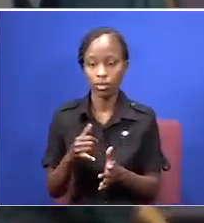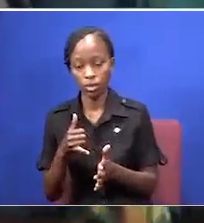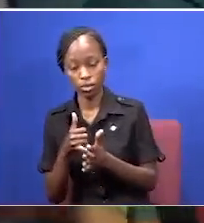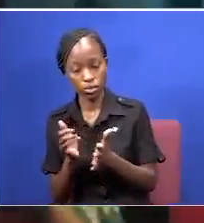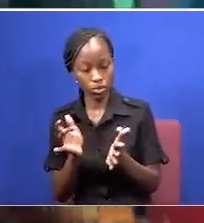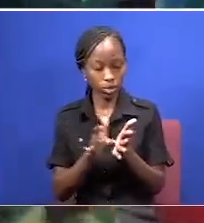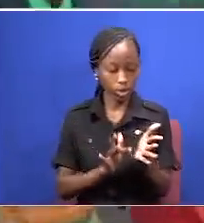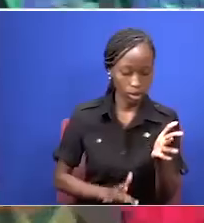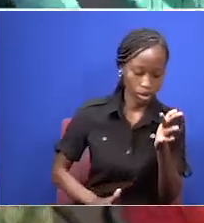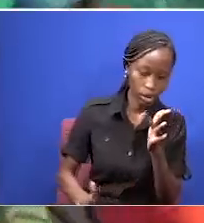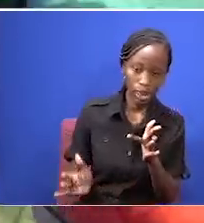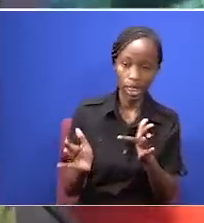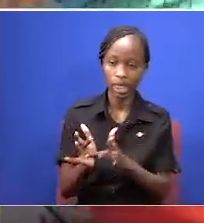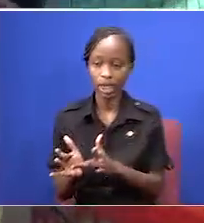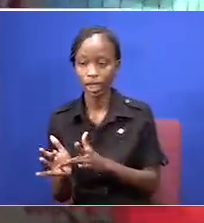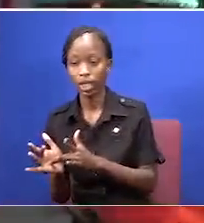yes